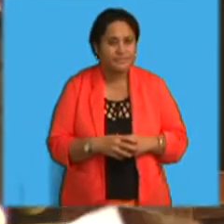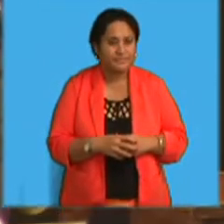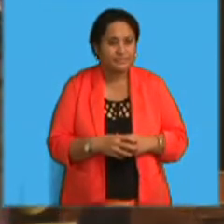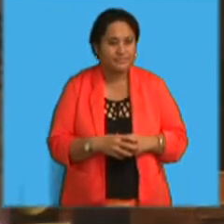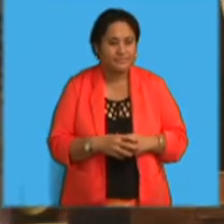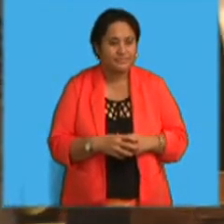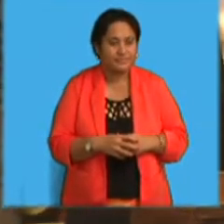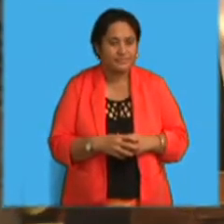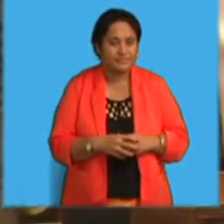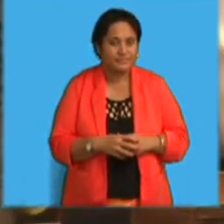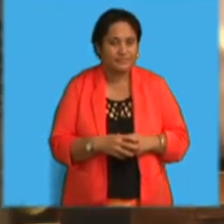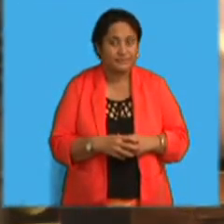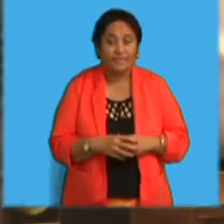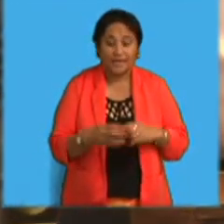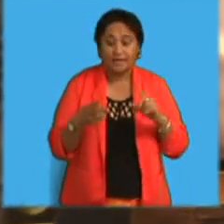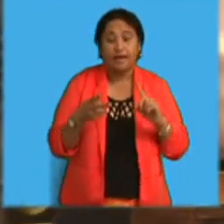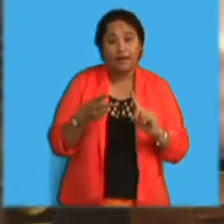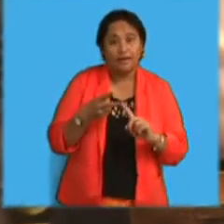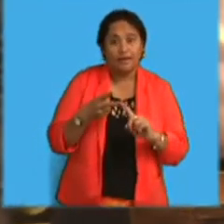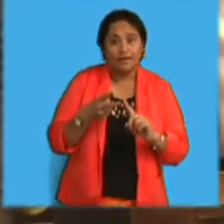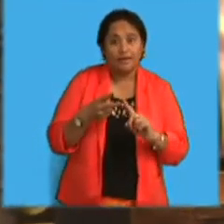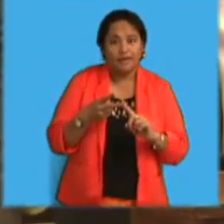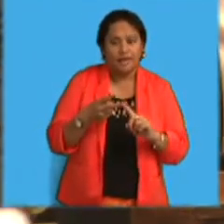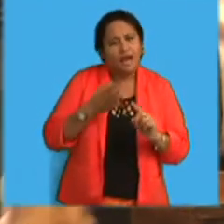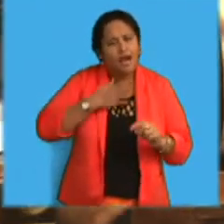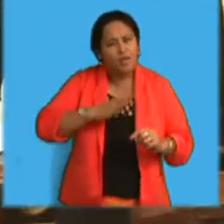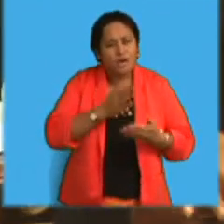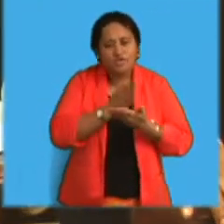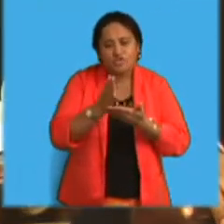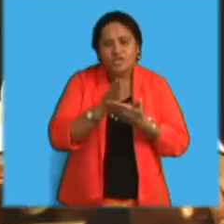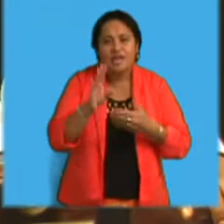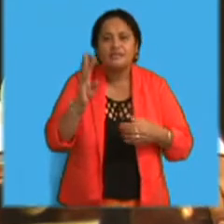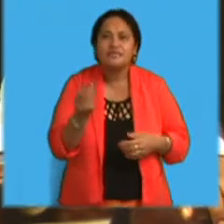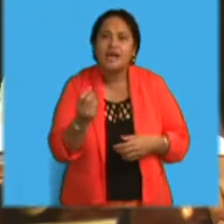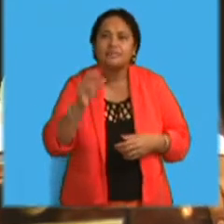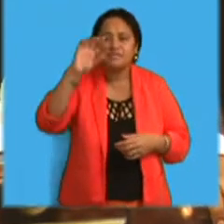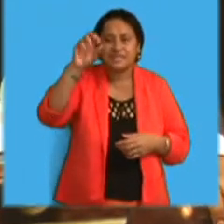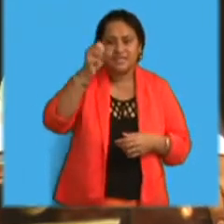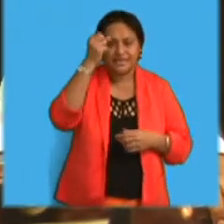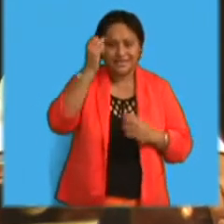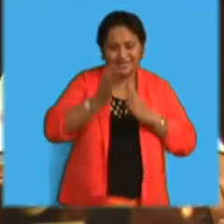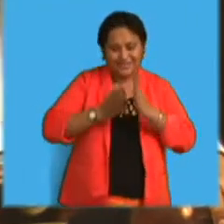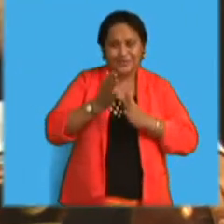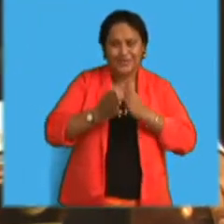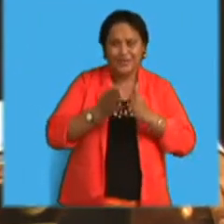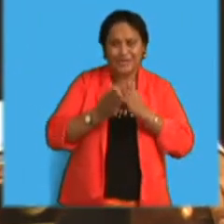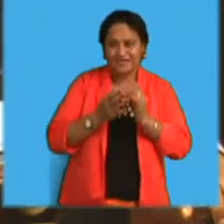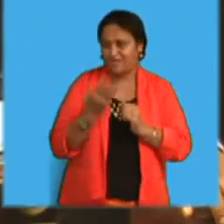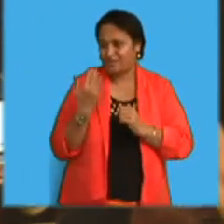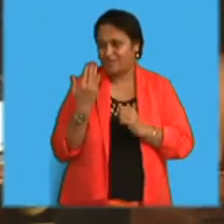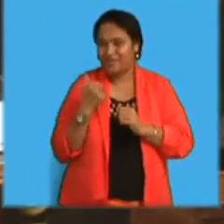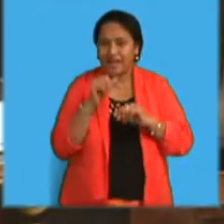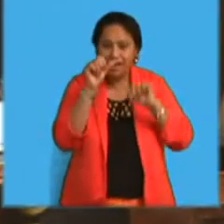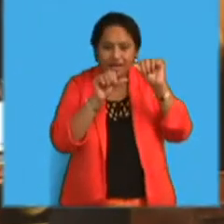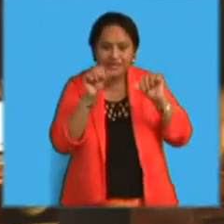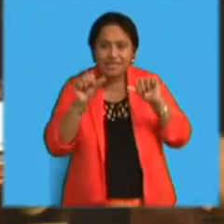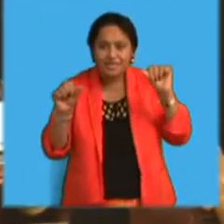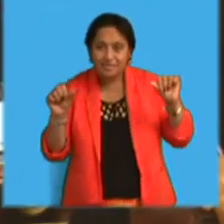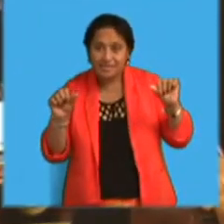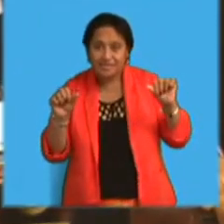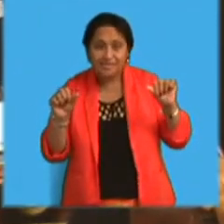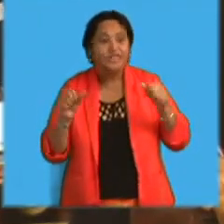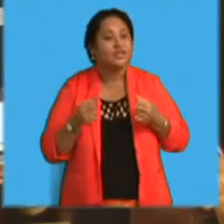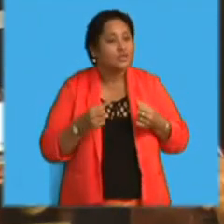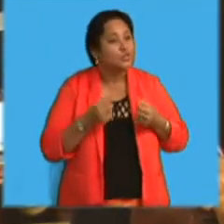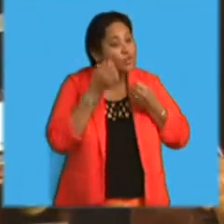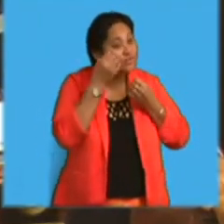I want to outline also, Madam Speaker, some of the success stories from the recent assessments for the information of the opposition,